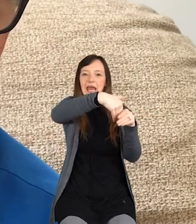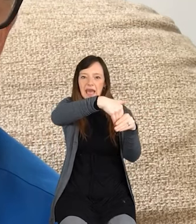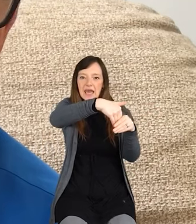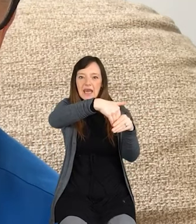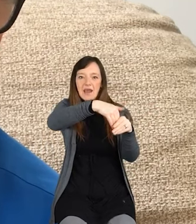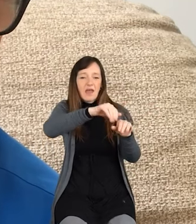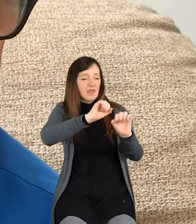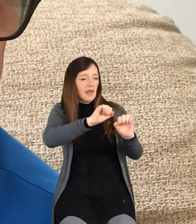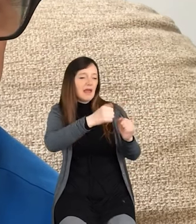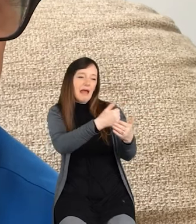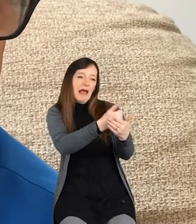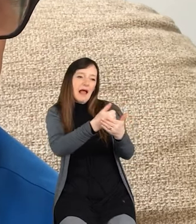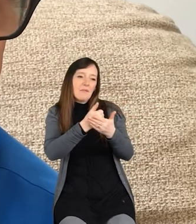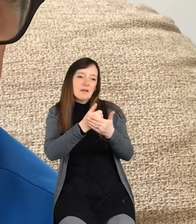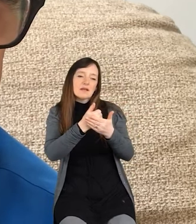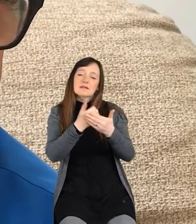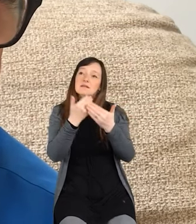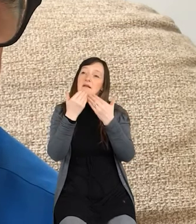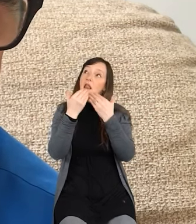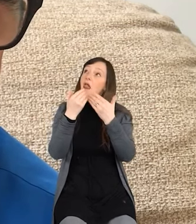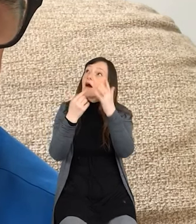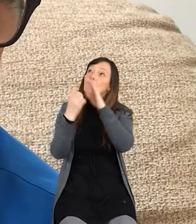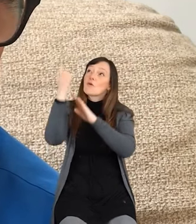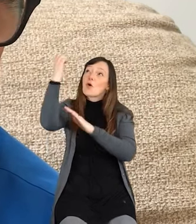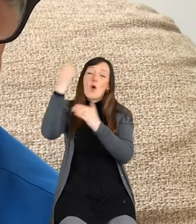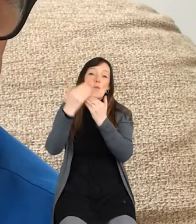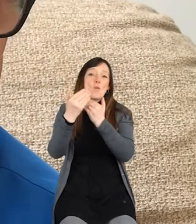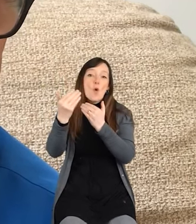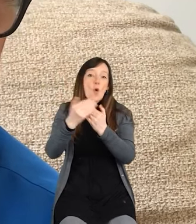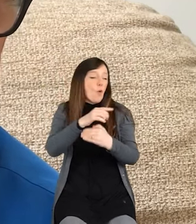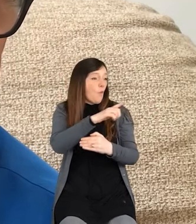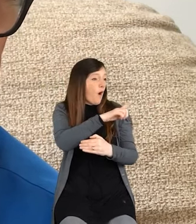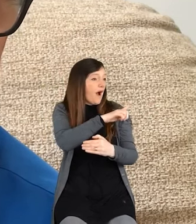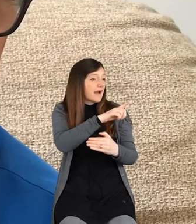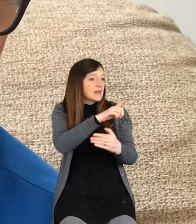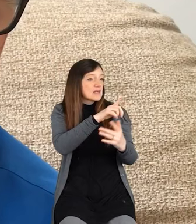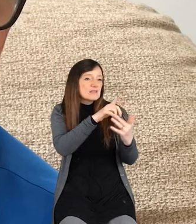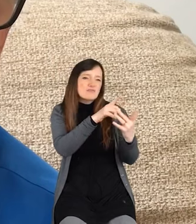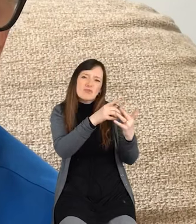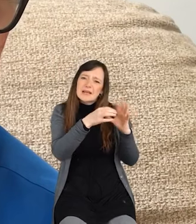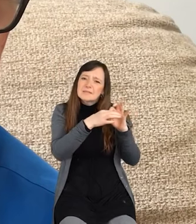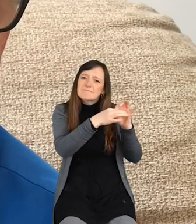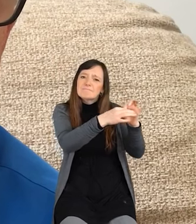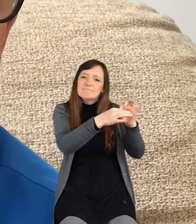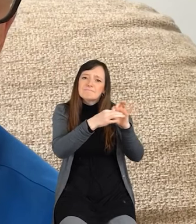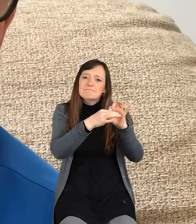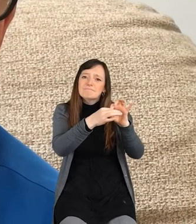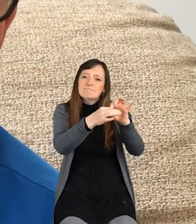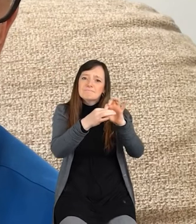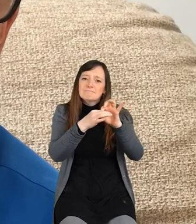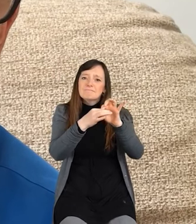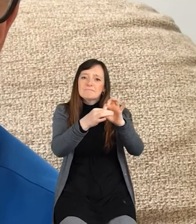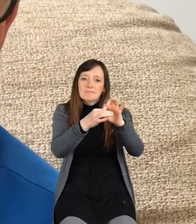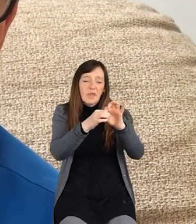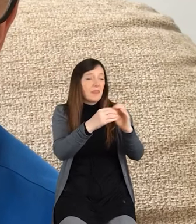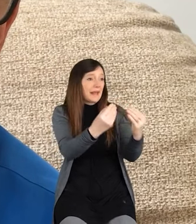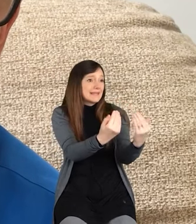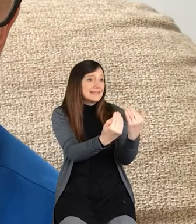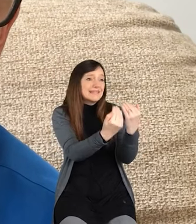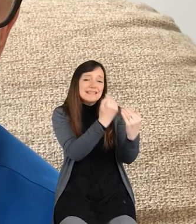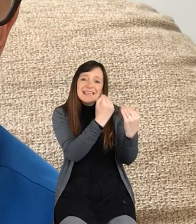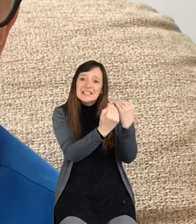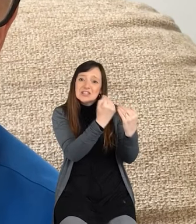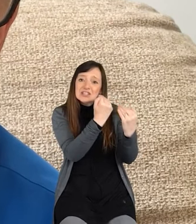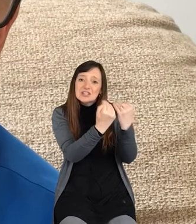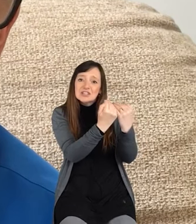more because they get to know us as individuals and teach the